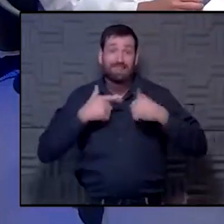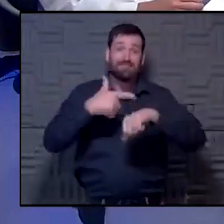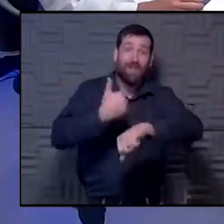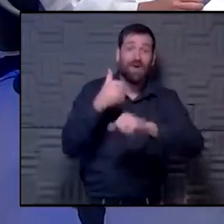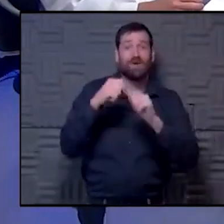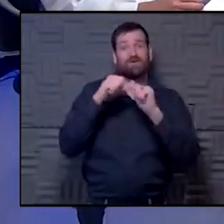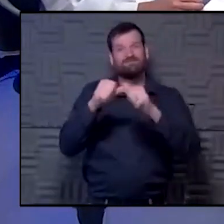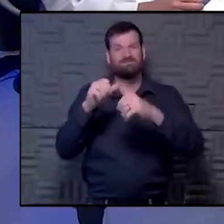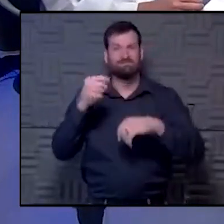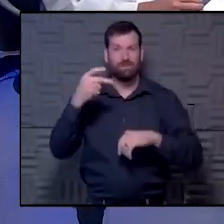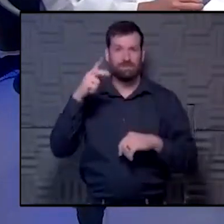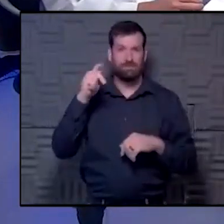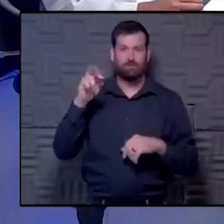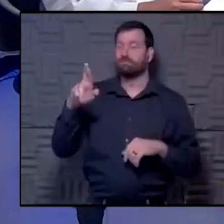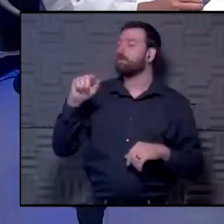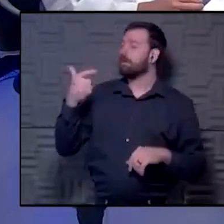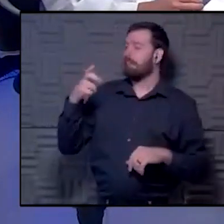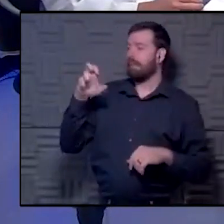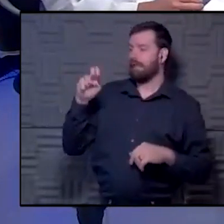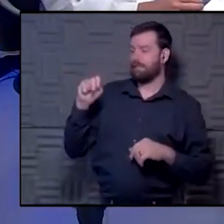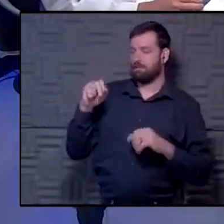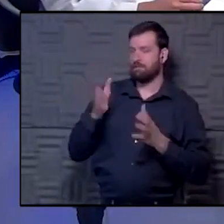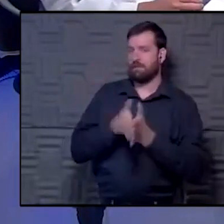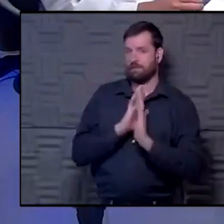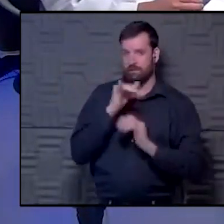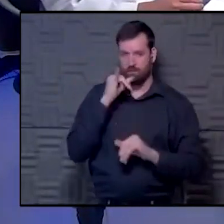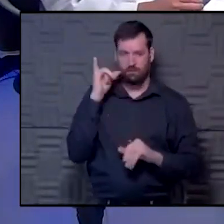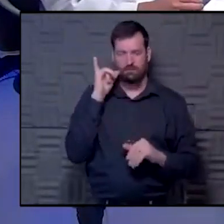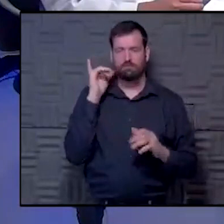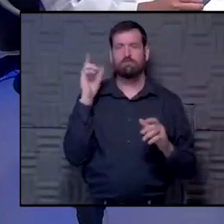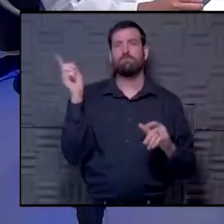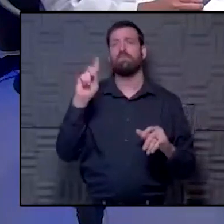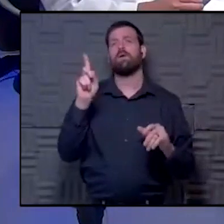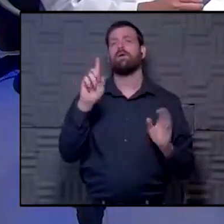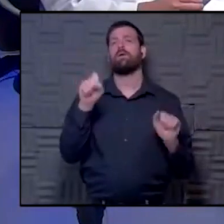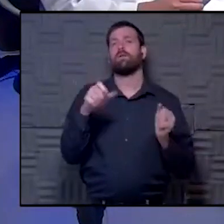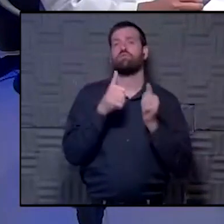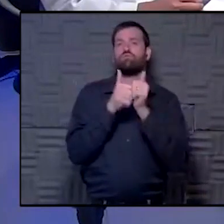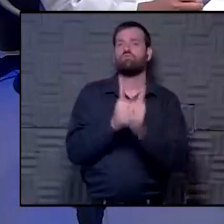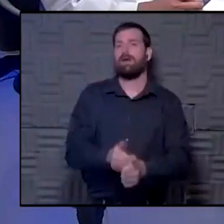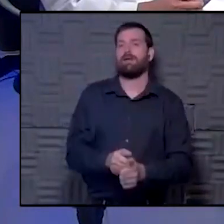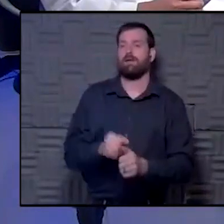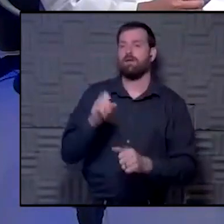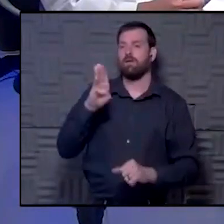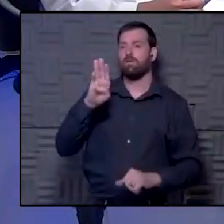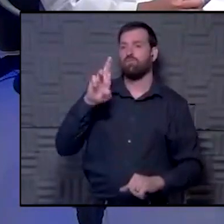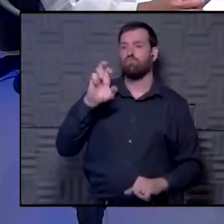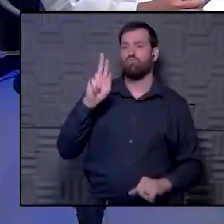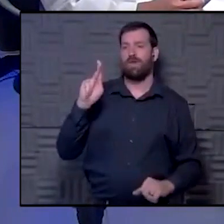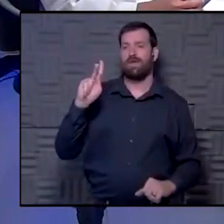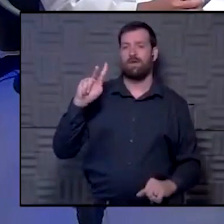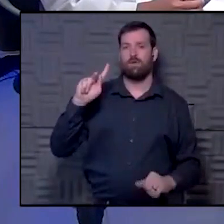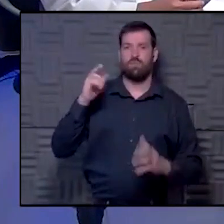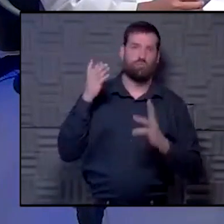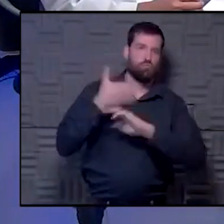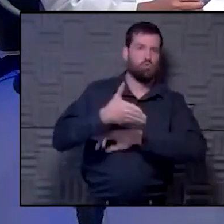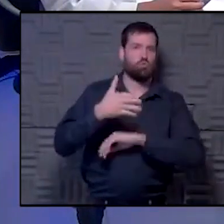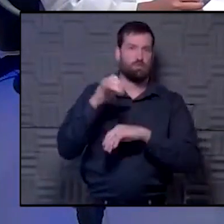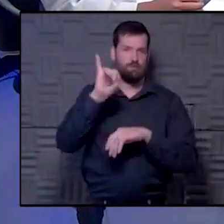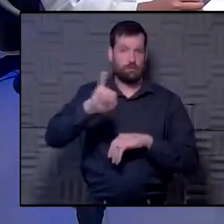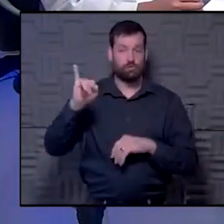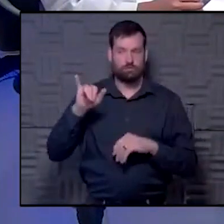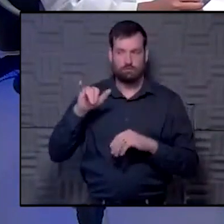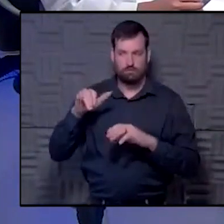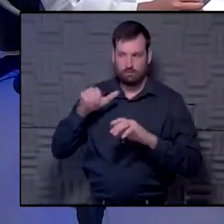That's right. V. Yeah, Glenn wrote yesterday or asked, was there a place where you could track publicly the breakthrough infection rate? And then we didn't get to